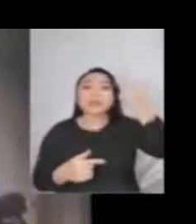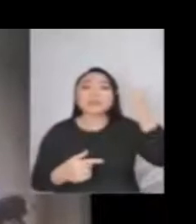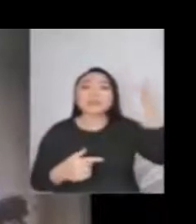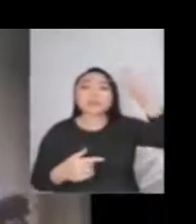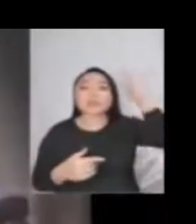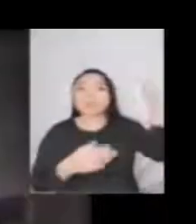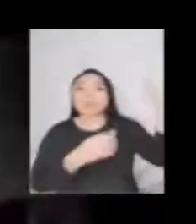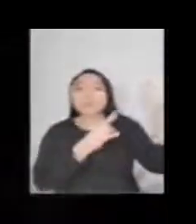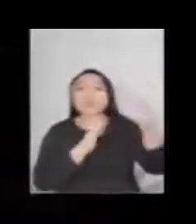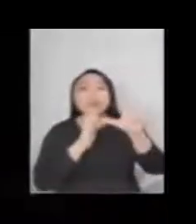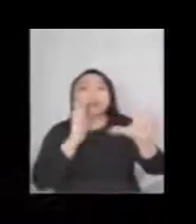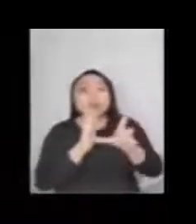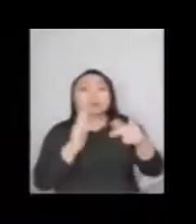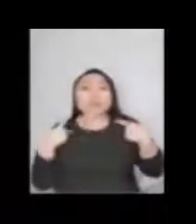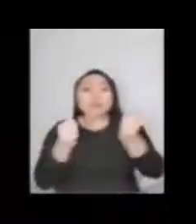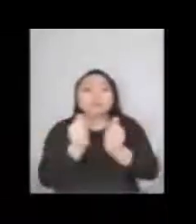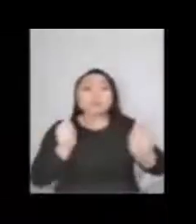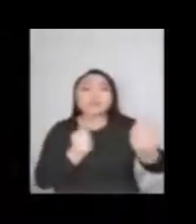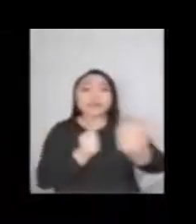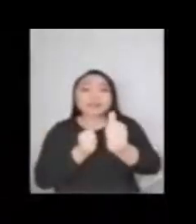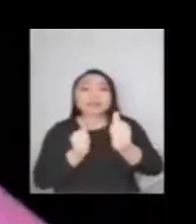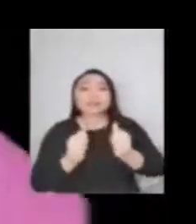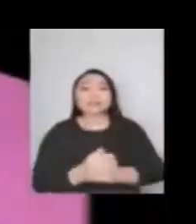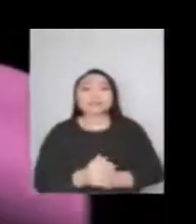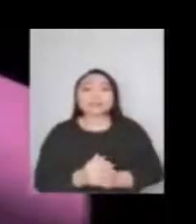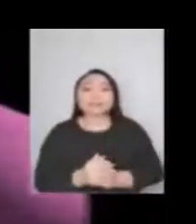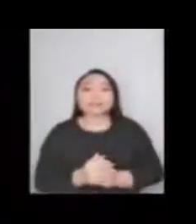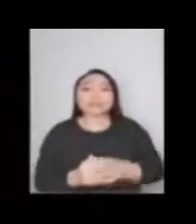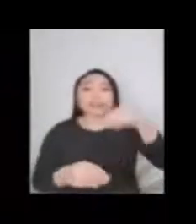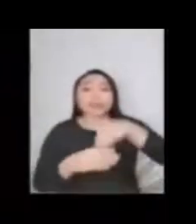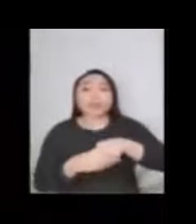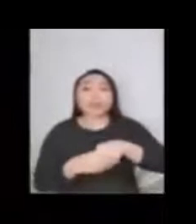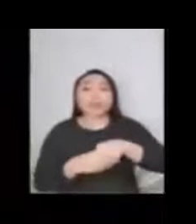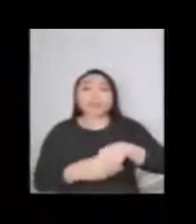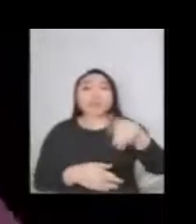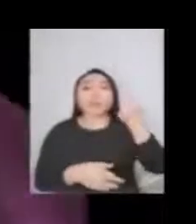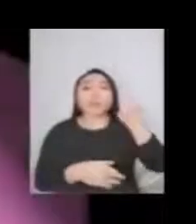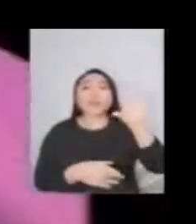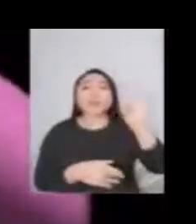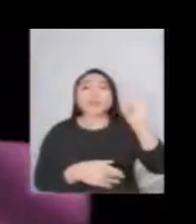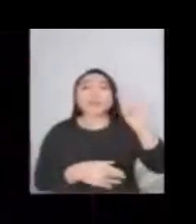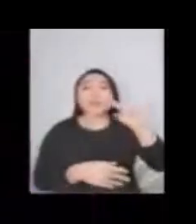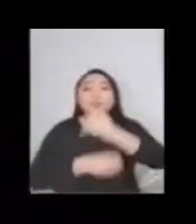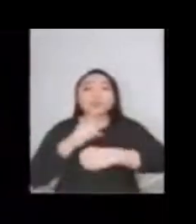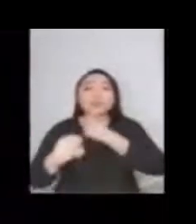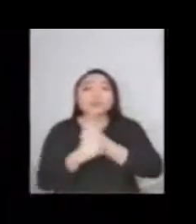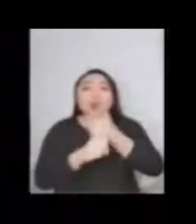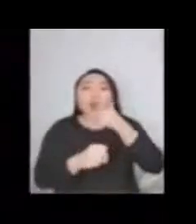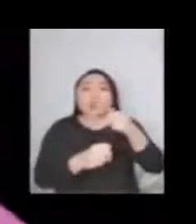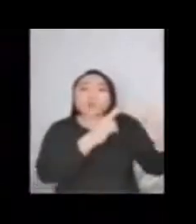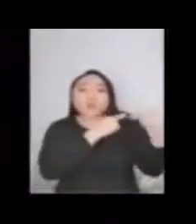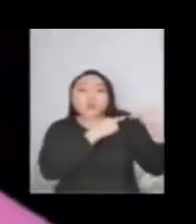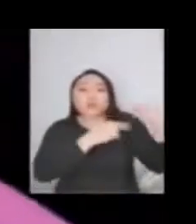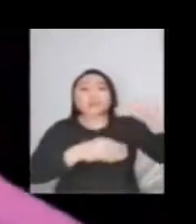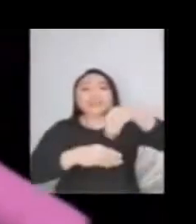been passed. In 1992, women's role in development and nation building was enacted with the passage of